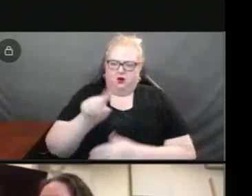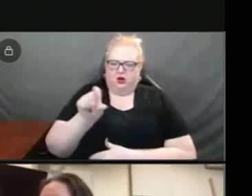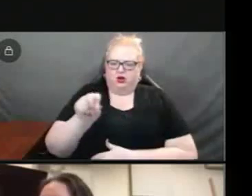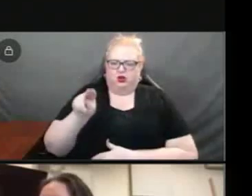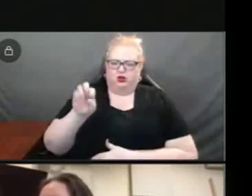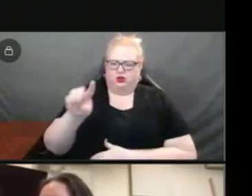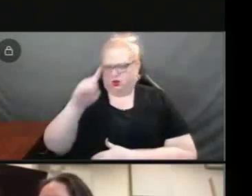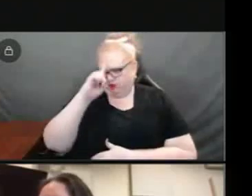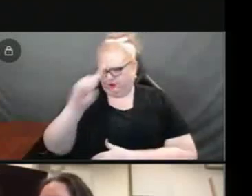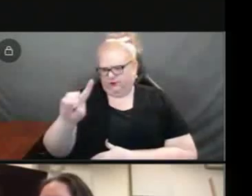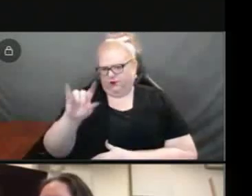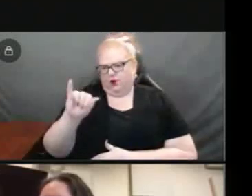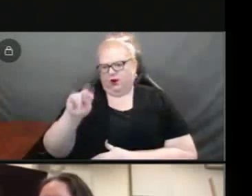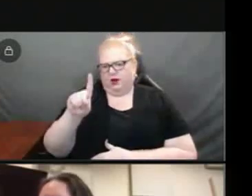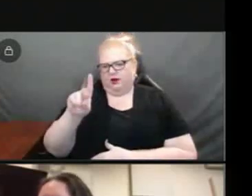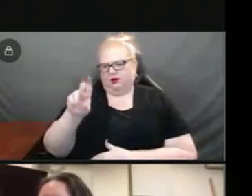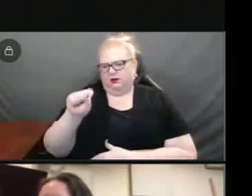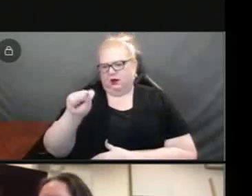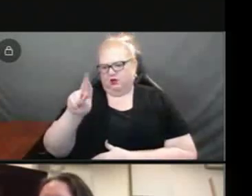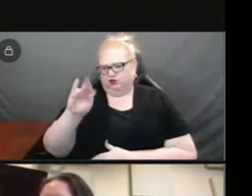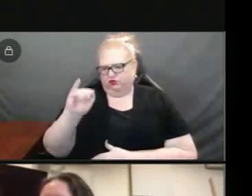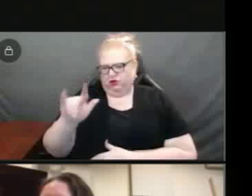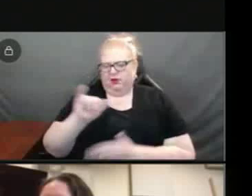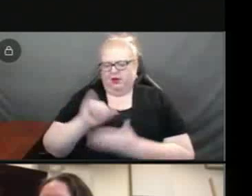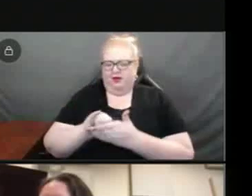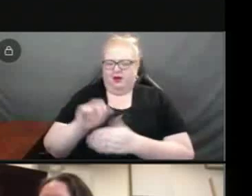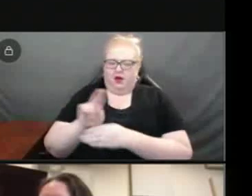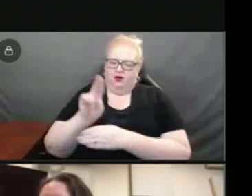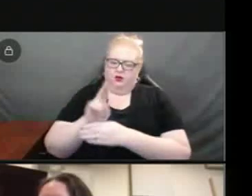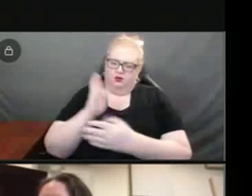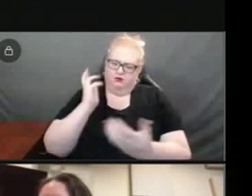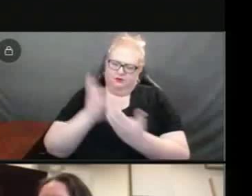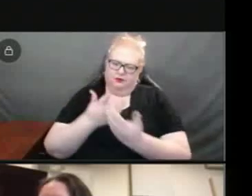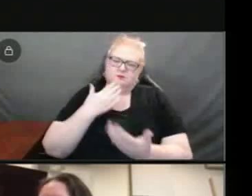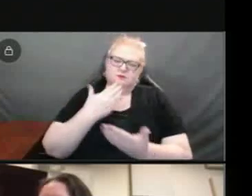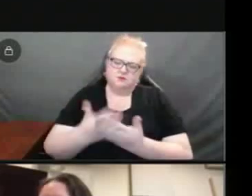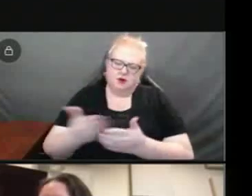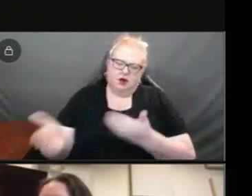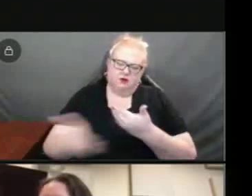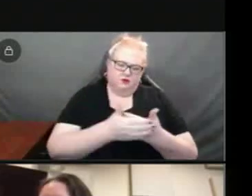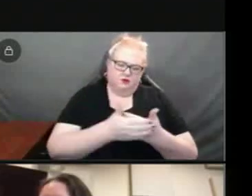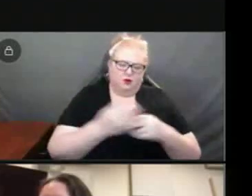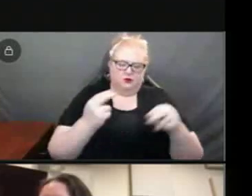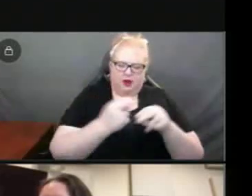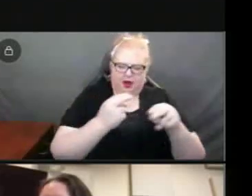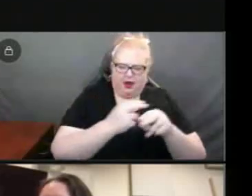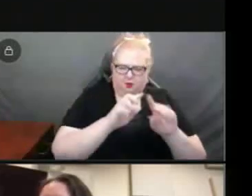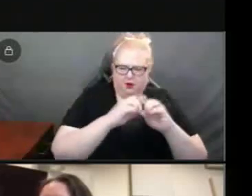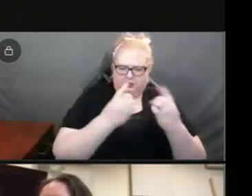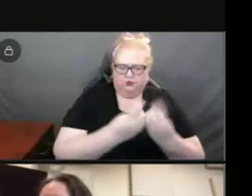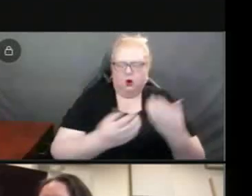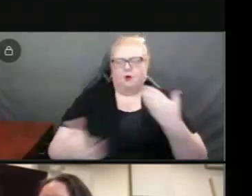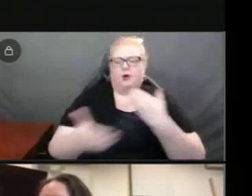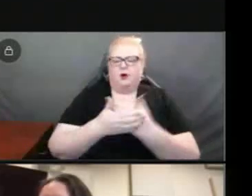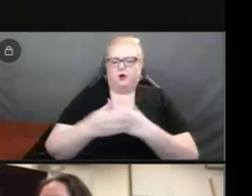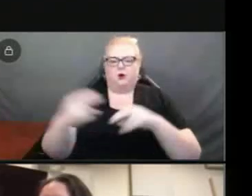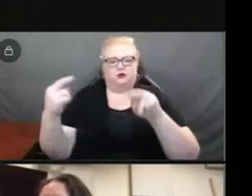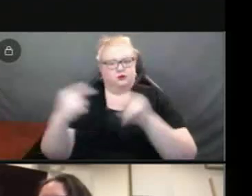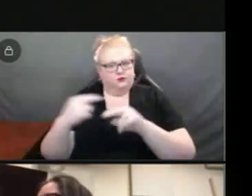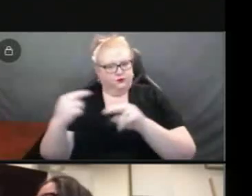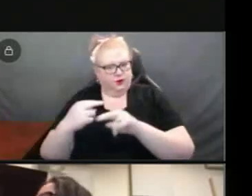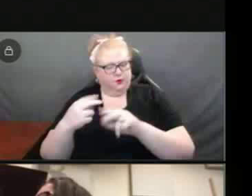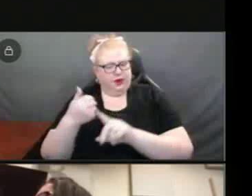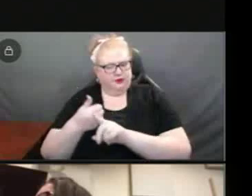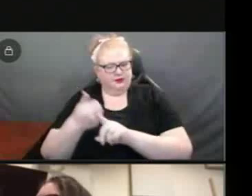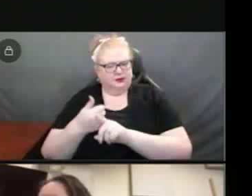I think that use fits very well. It's close to the highway department. It's close to the freeway. We want to be as